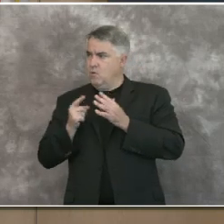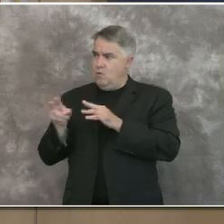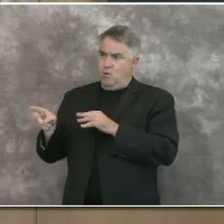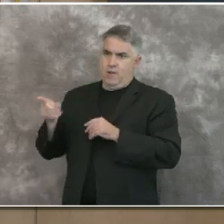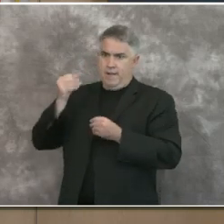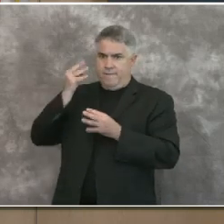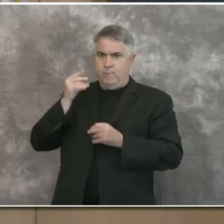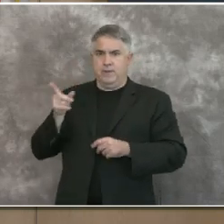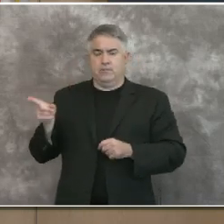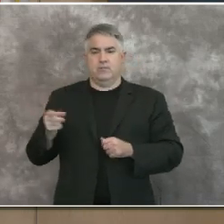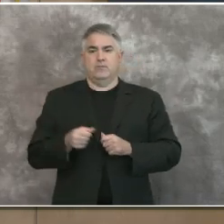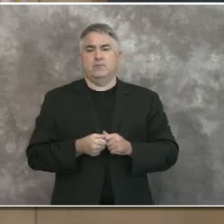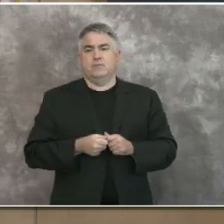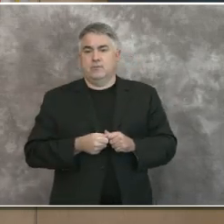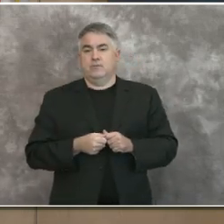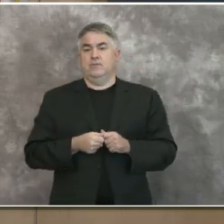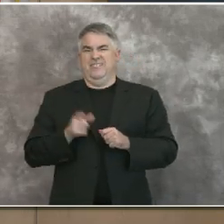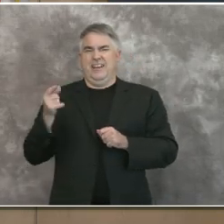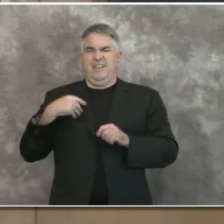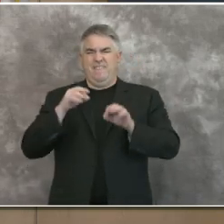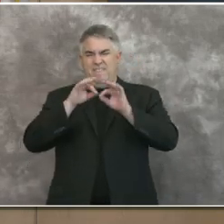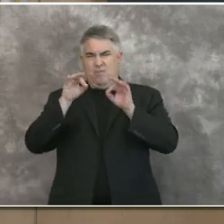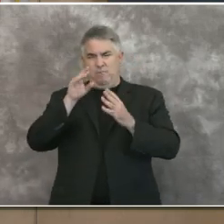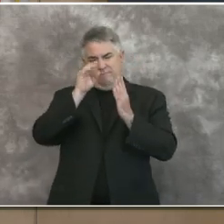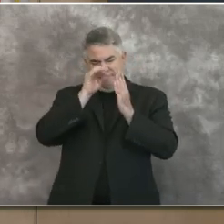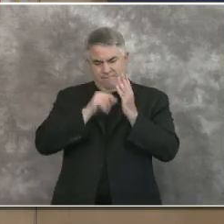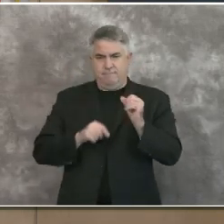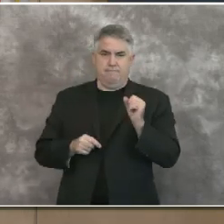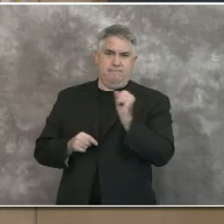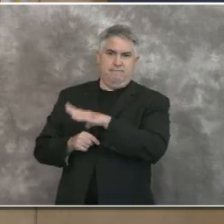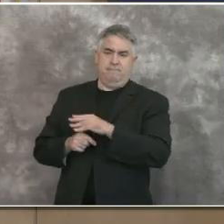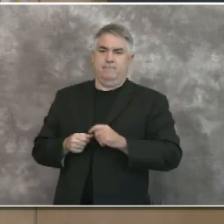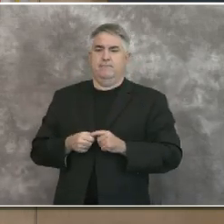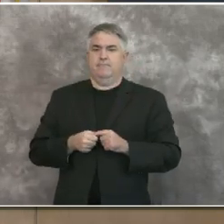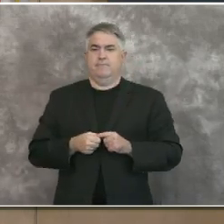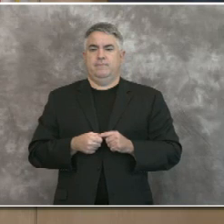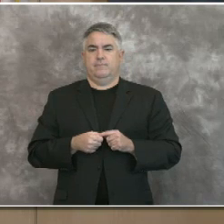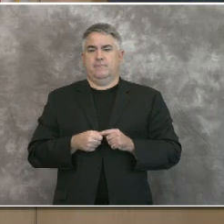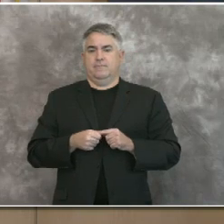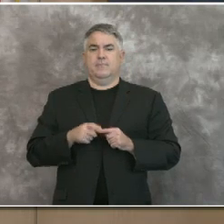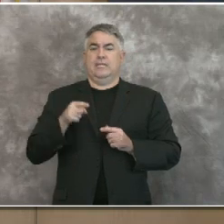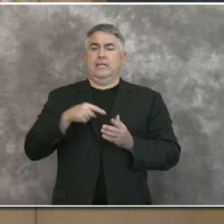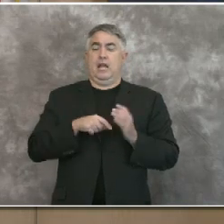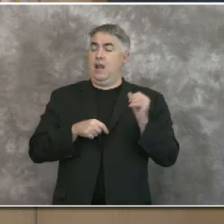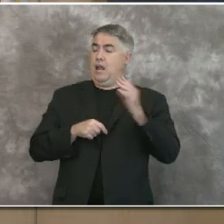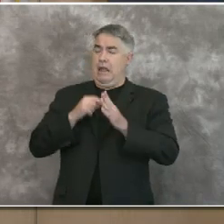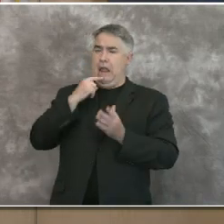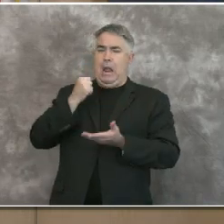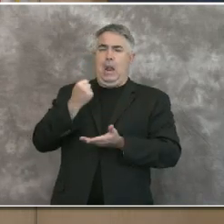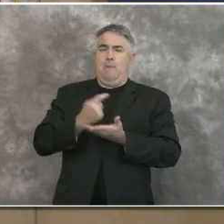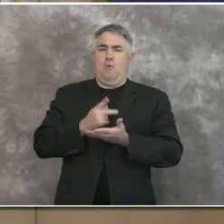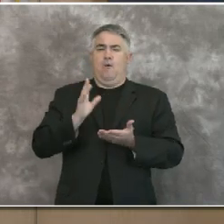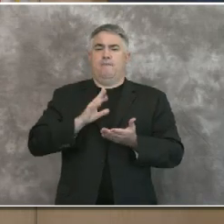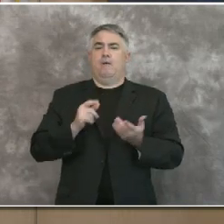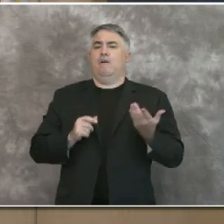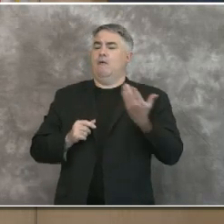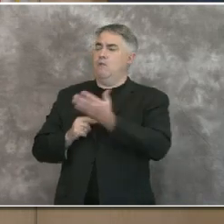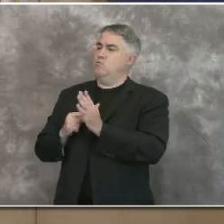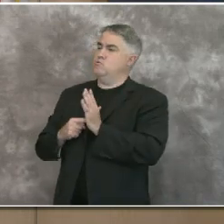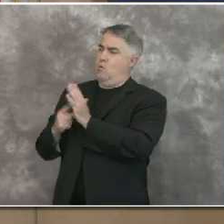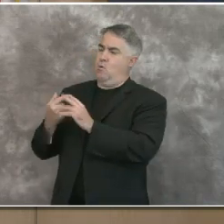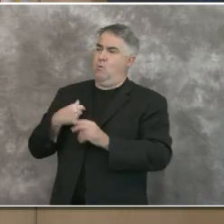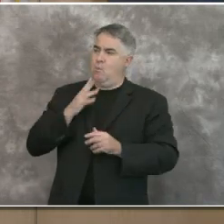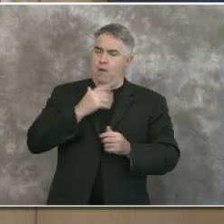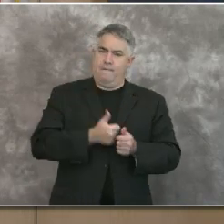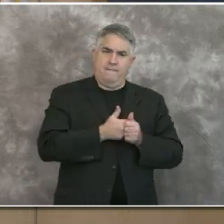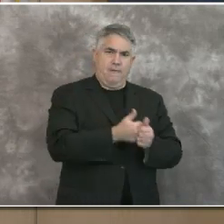it out. You submit it to the County of San Diego, not for approval. We do not approve it, but you submit a copy so we have one on file. You post